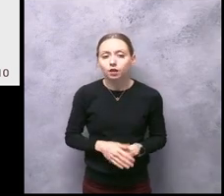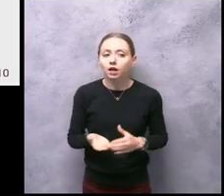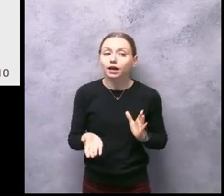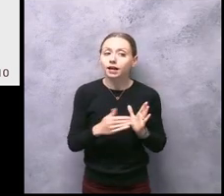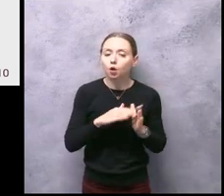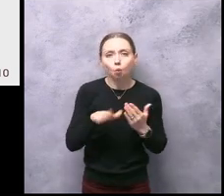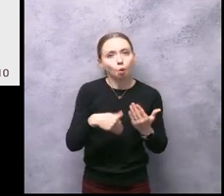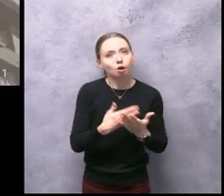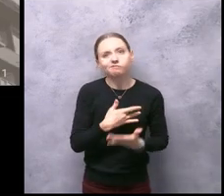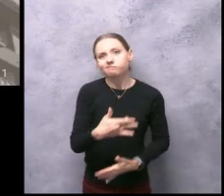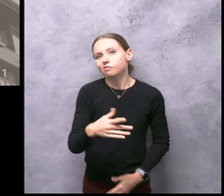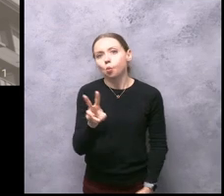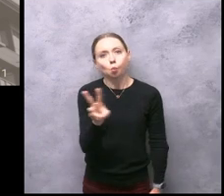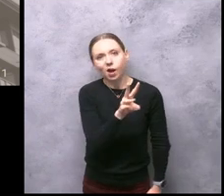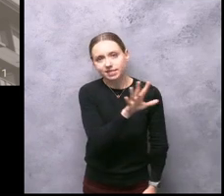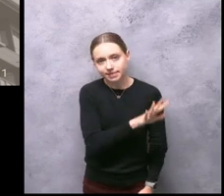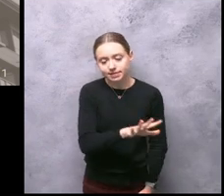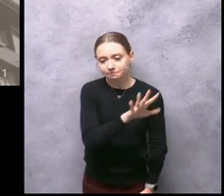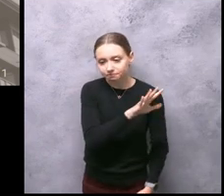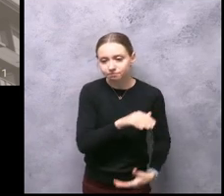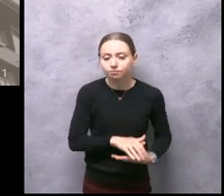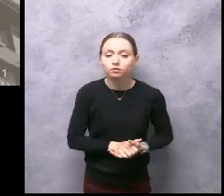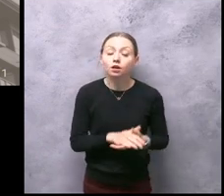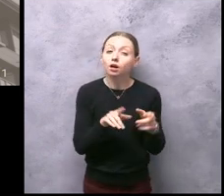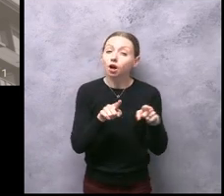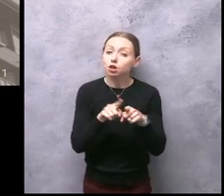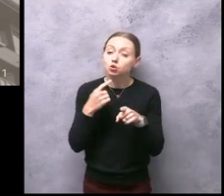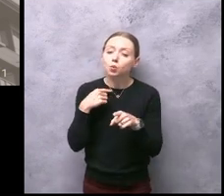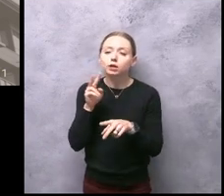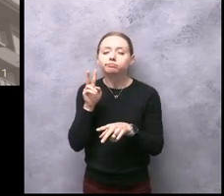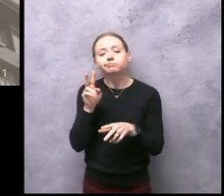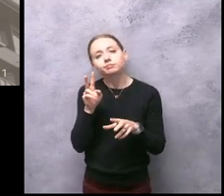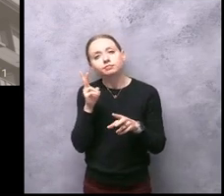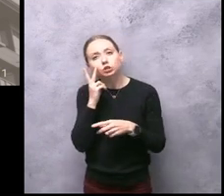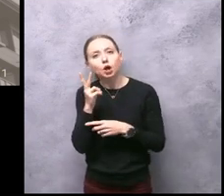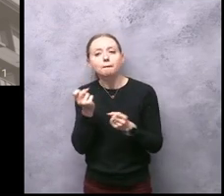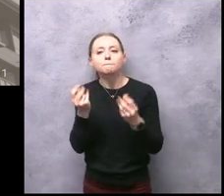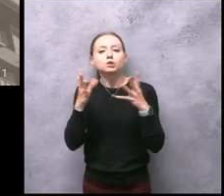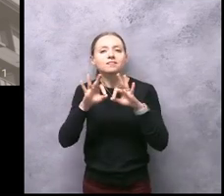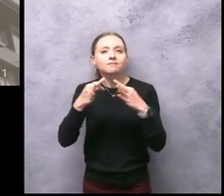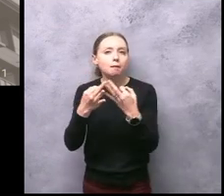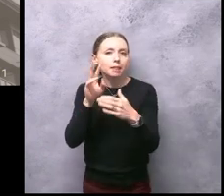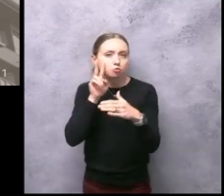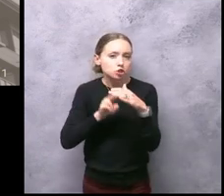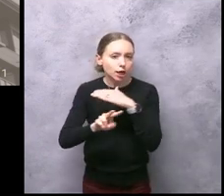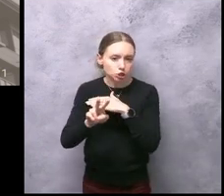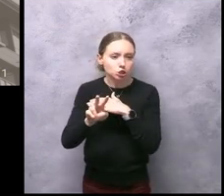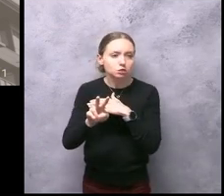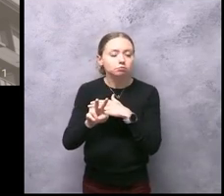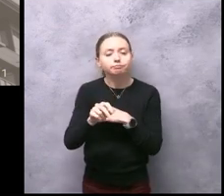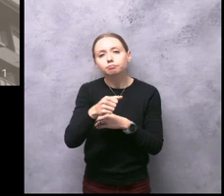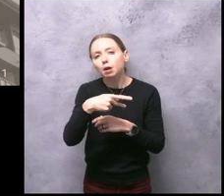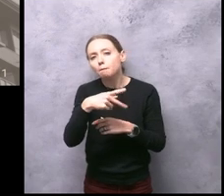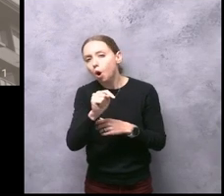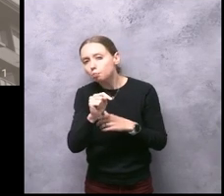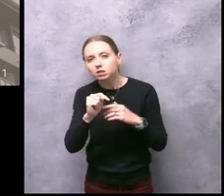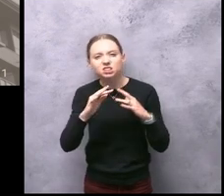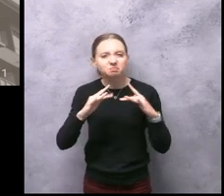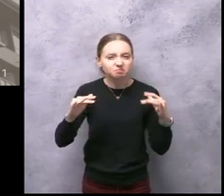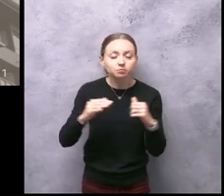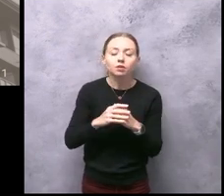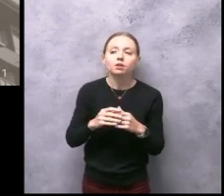west side. Now, we also look at multifamily projections, and especially as,